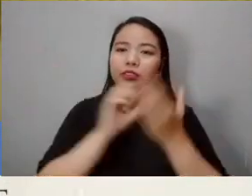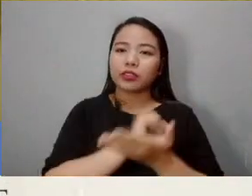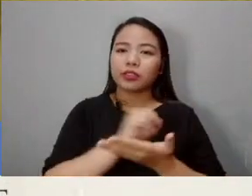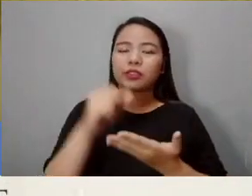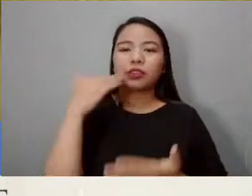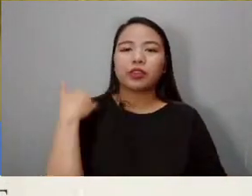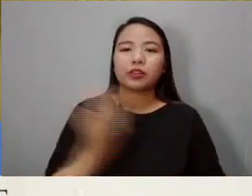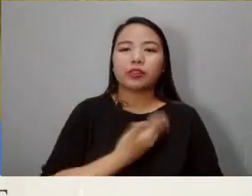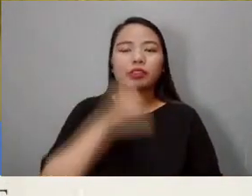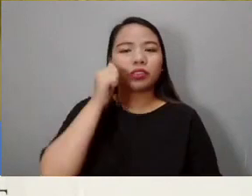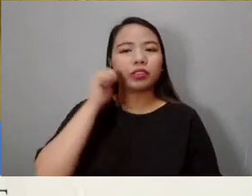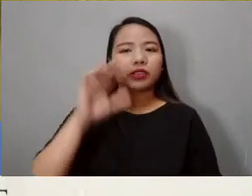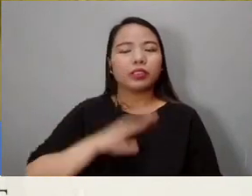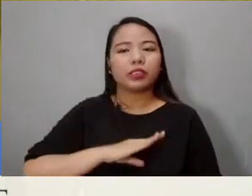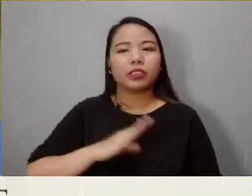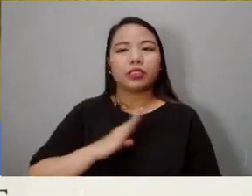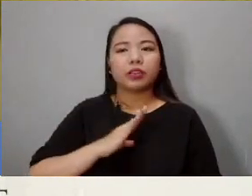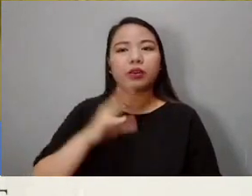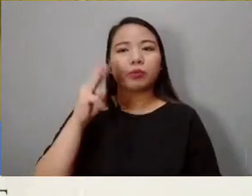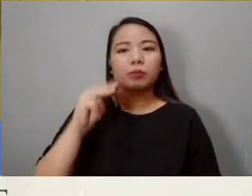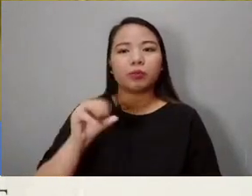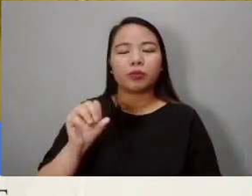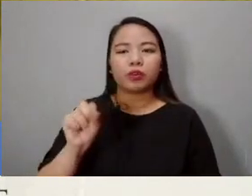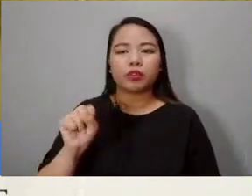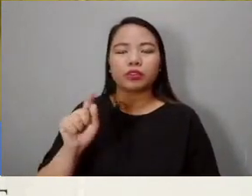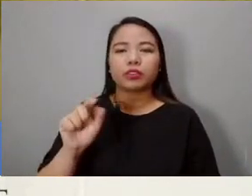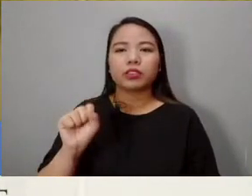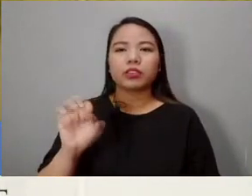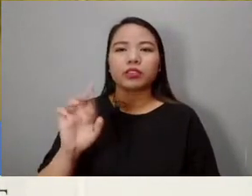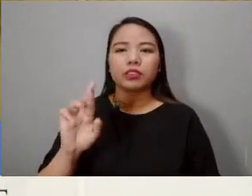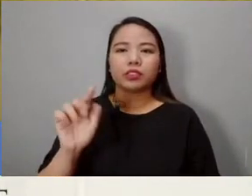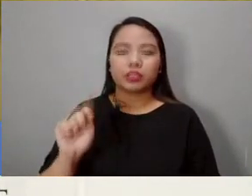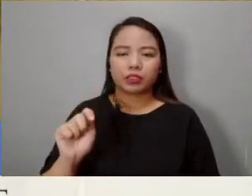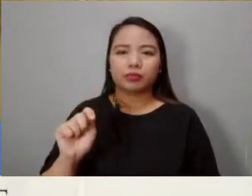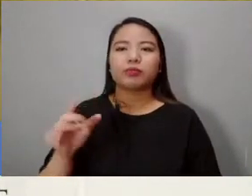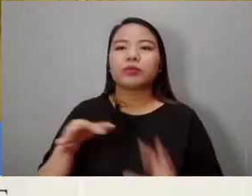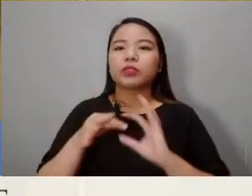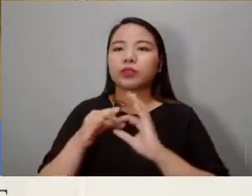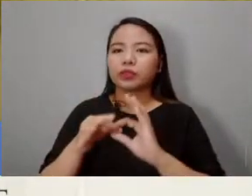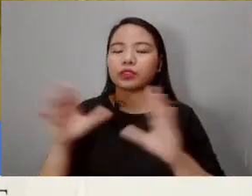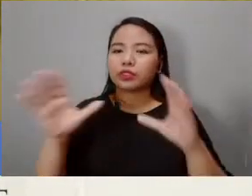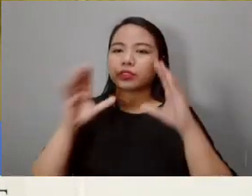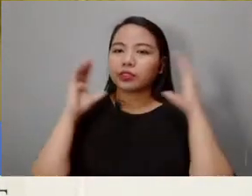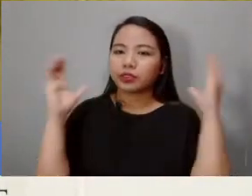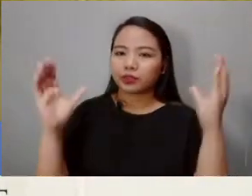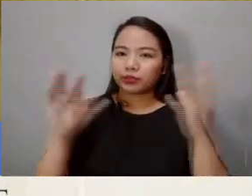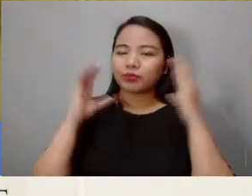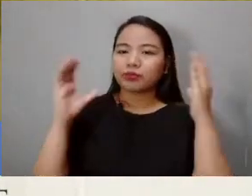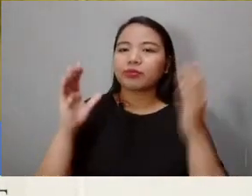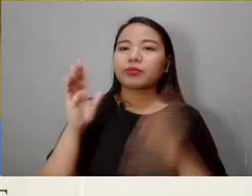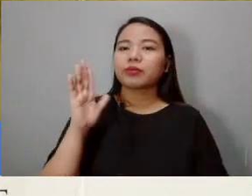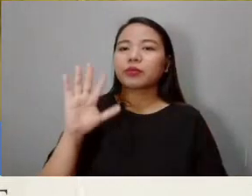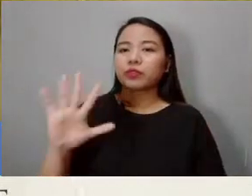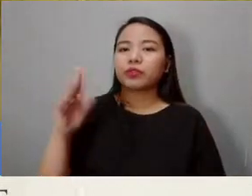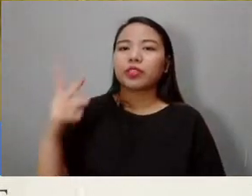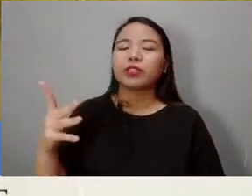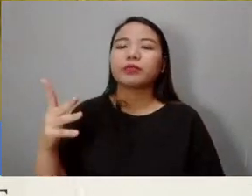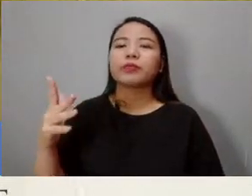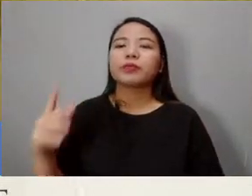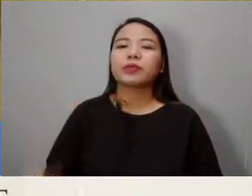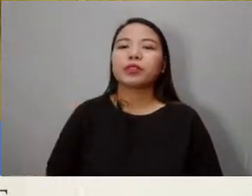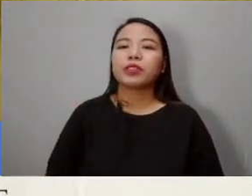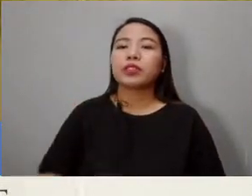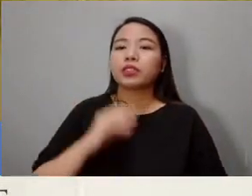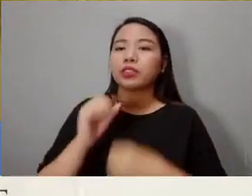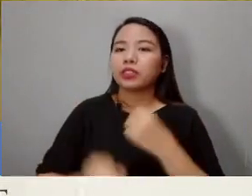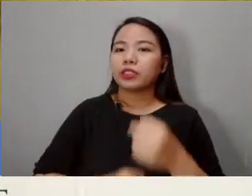Montserrat falls within our celebration of the fifth centenary of the